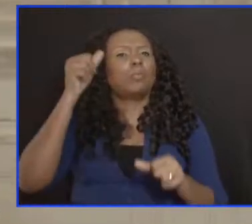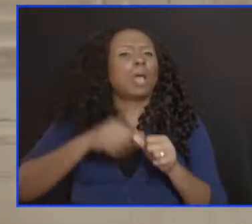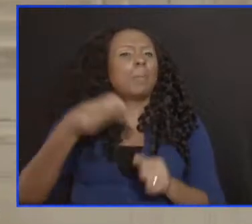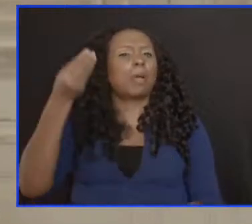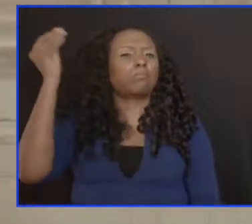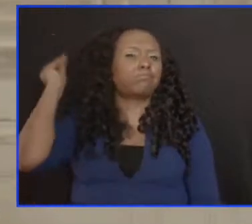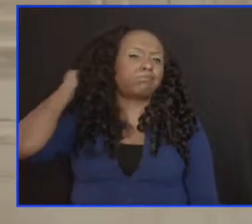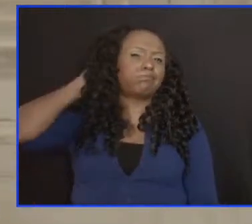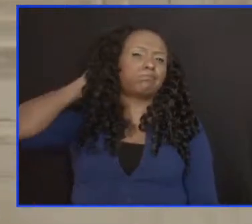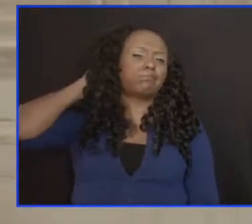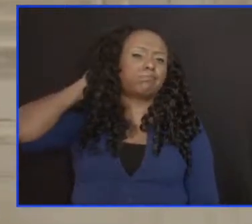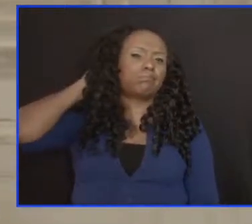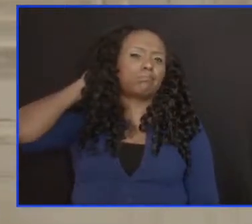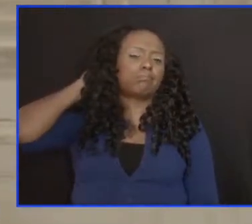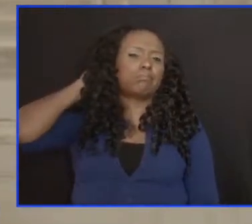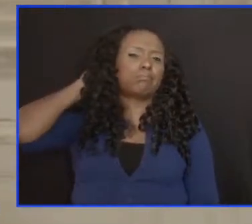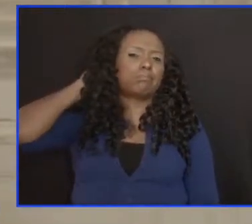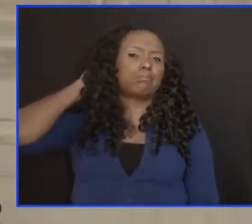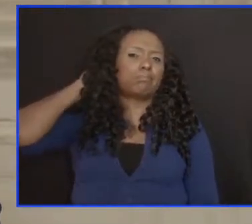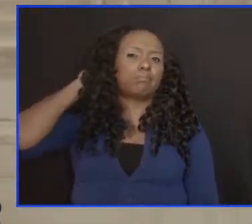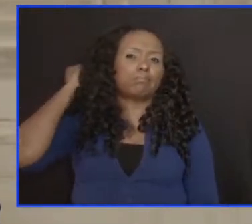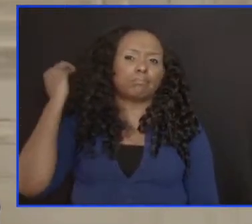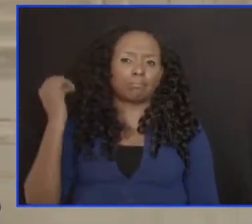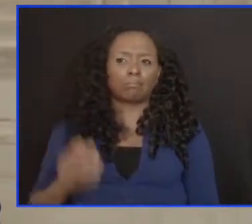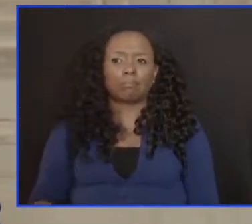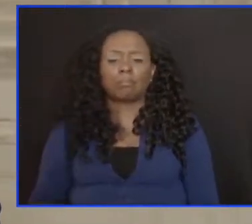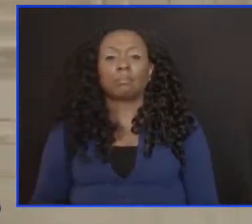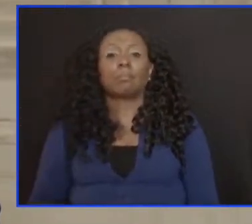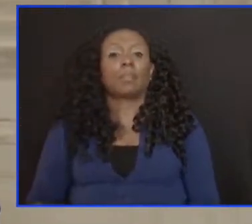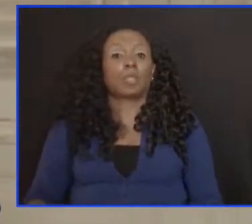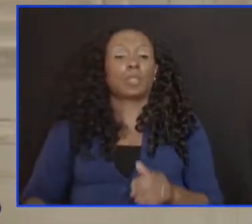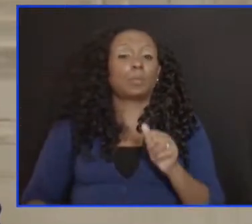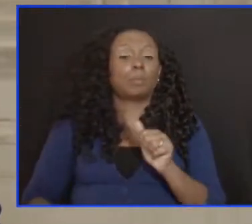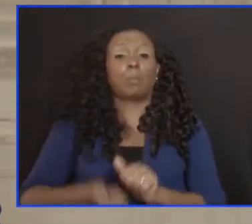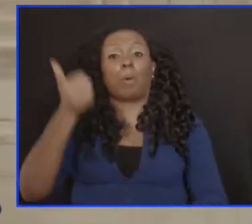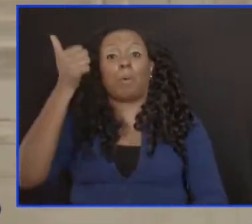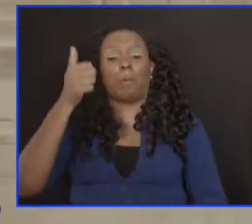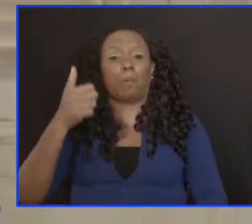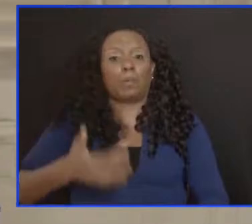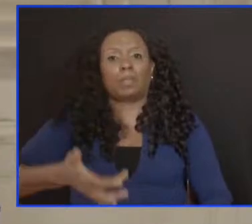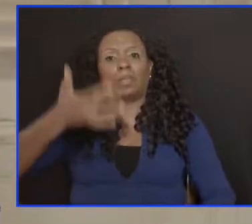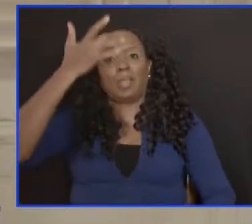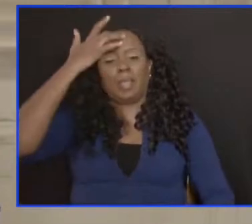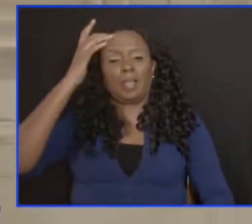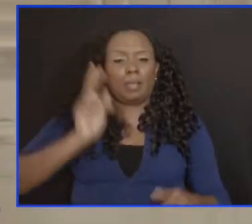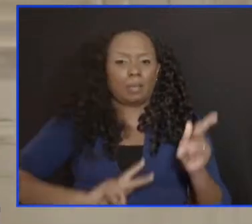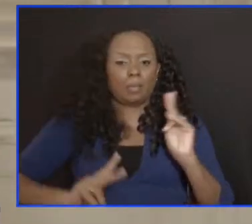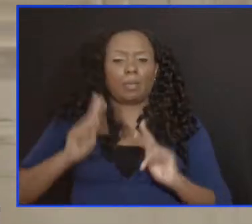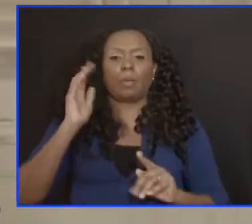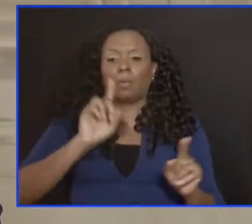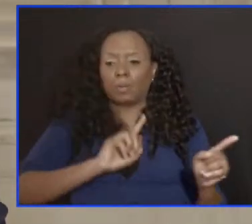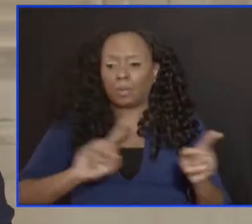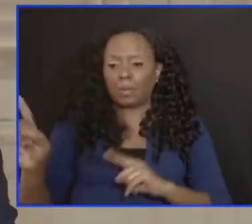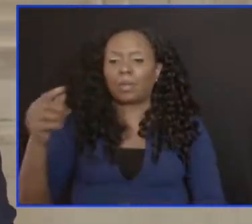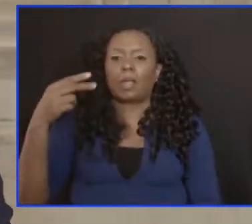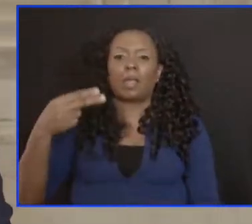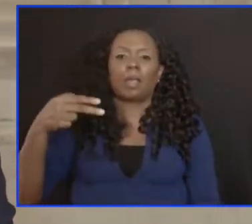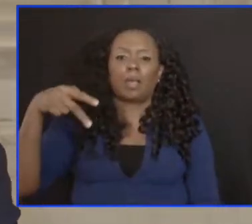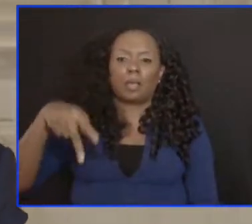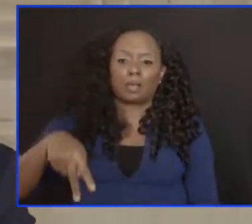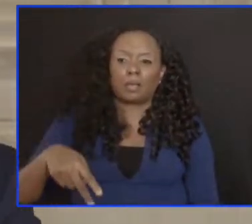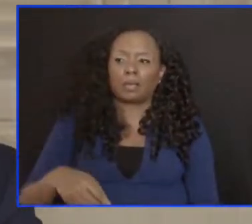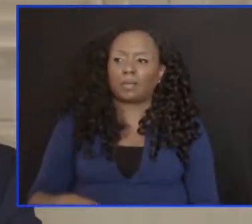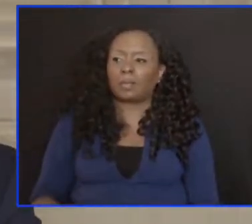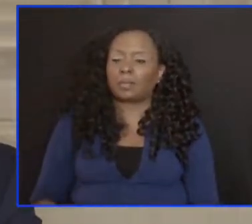mind that the most sick people is different to before. So the most sick individuals we are going to be taking in at our facilities.